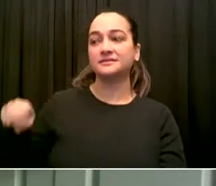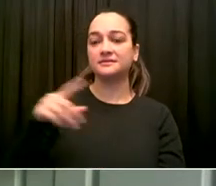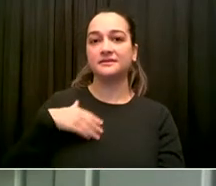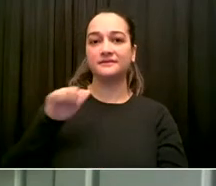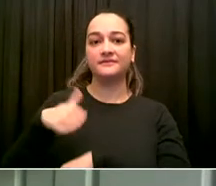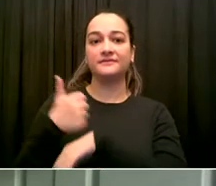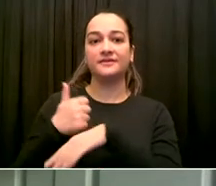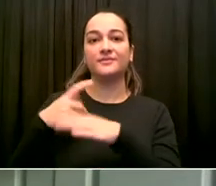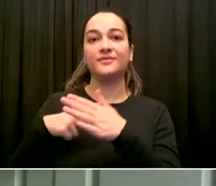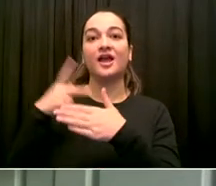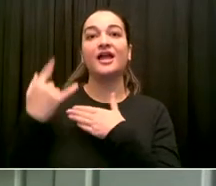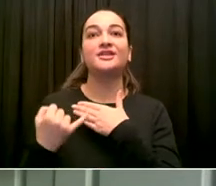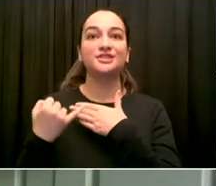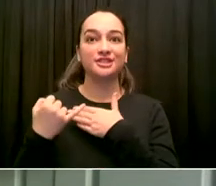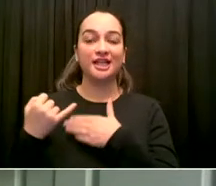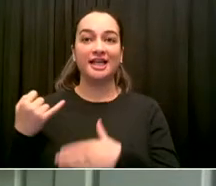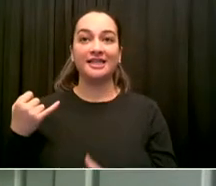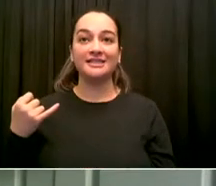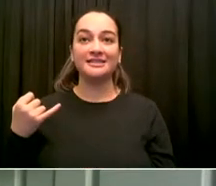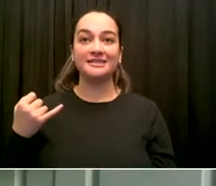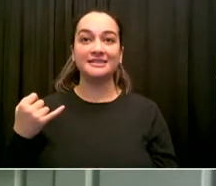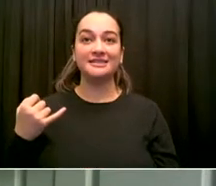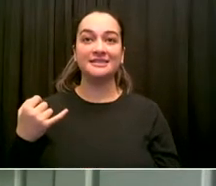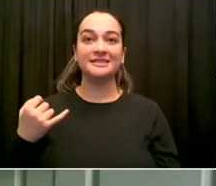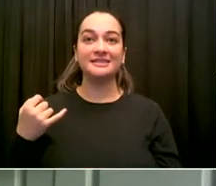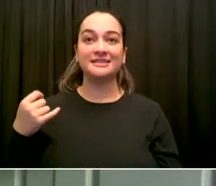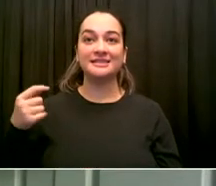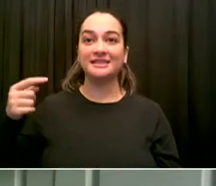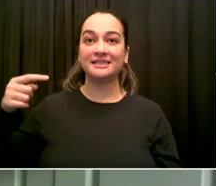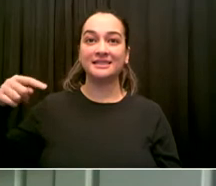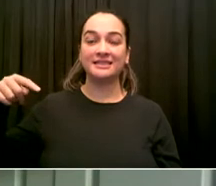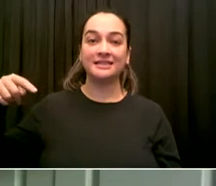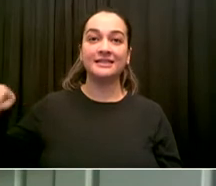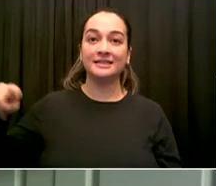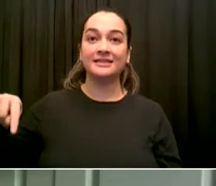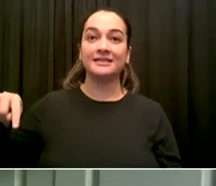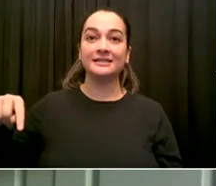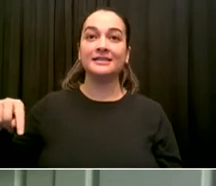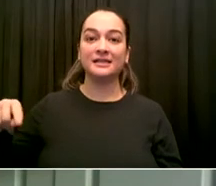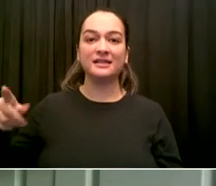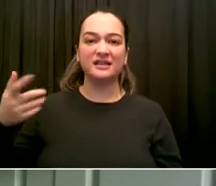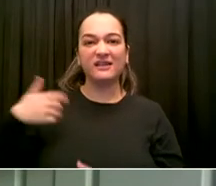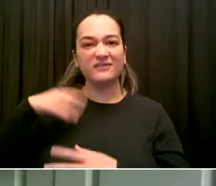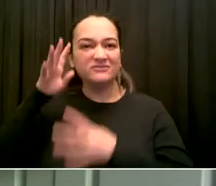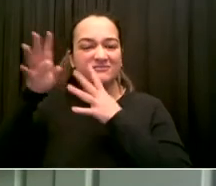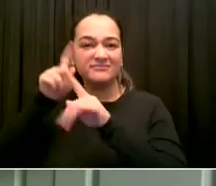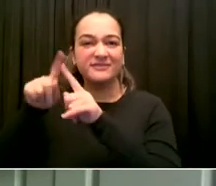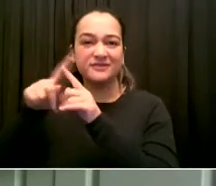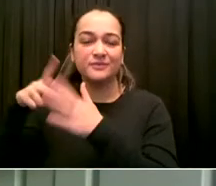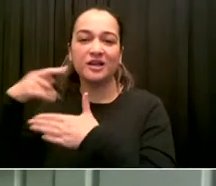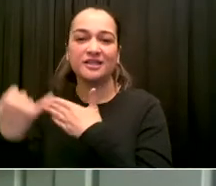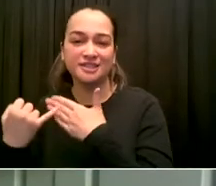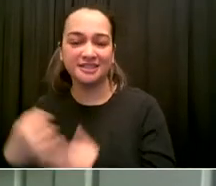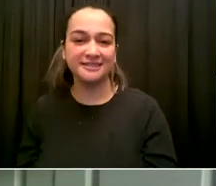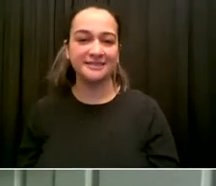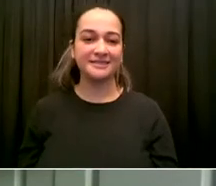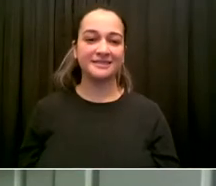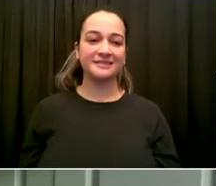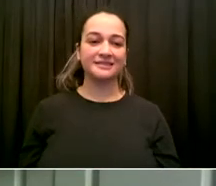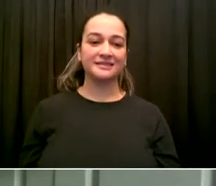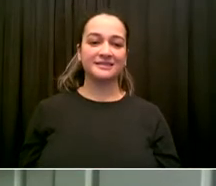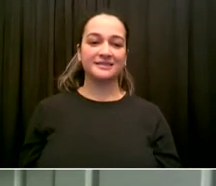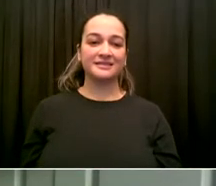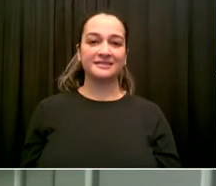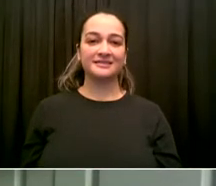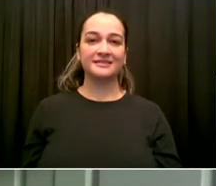city planning complicit in that as well. Thank you, Mr. Mayor. You know, Borough President, first of all, thank you